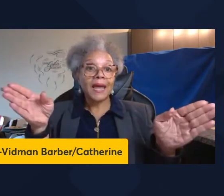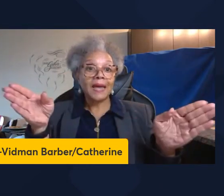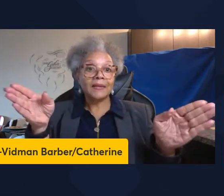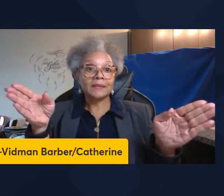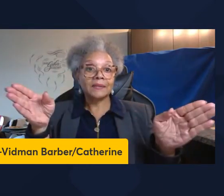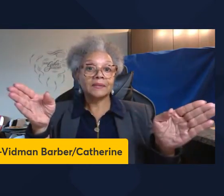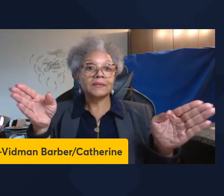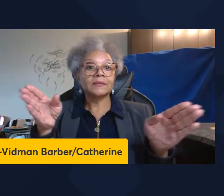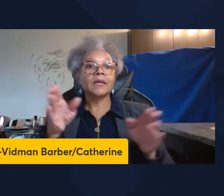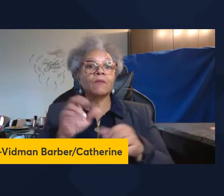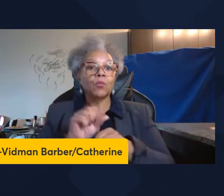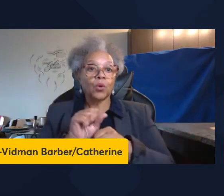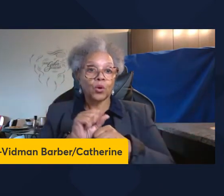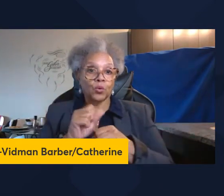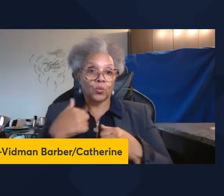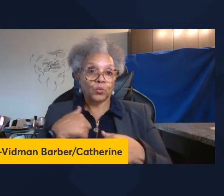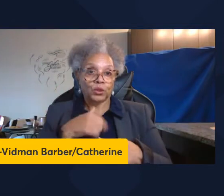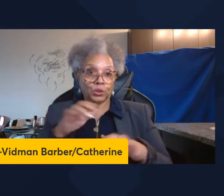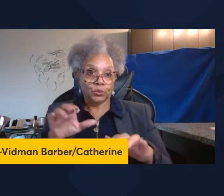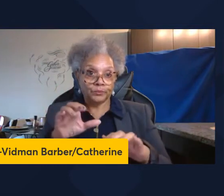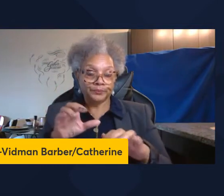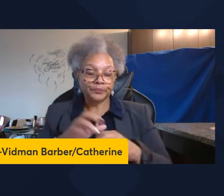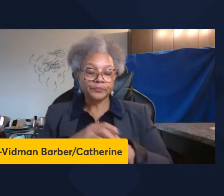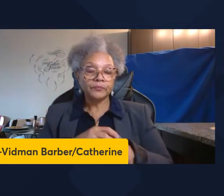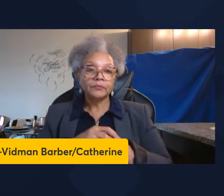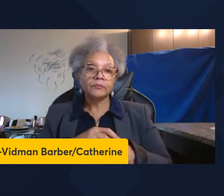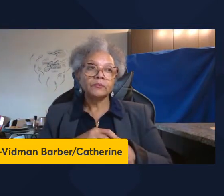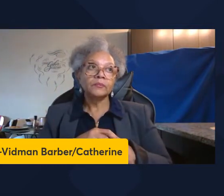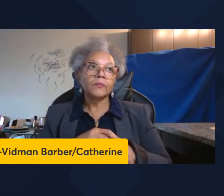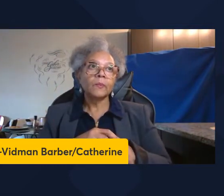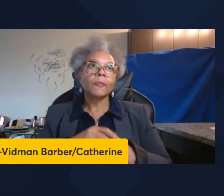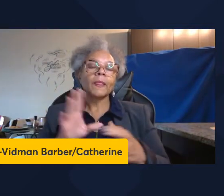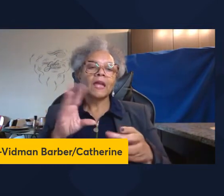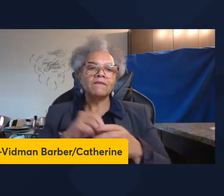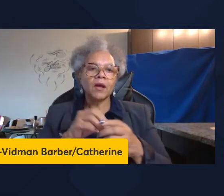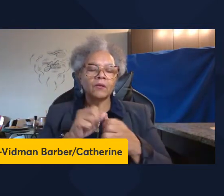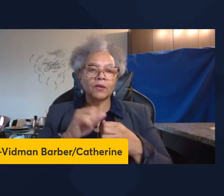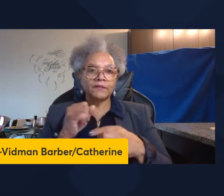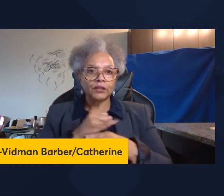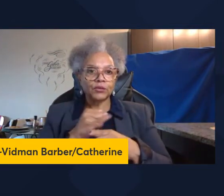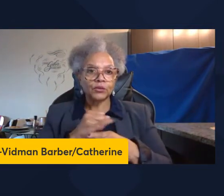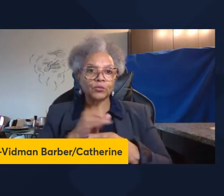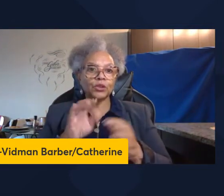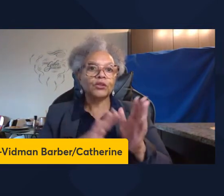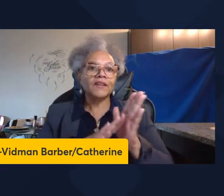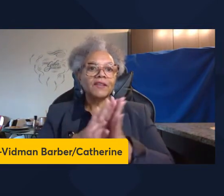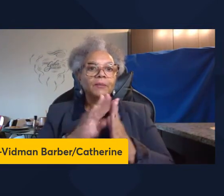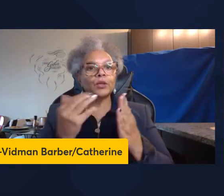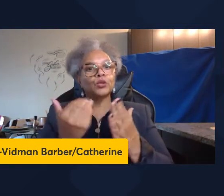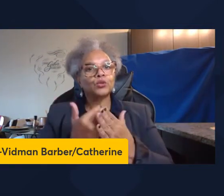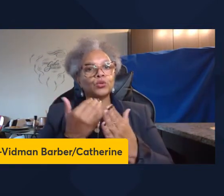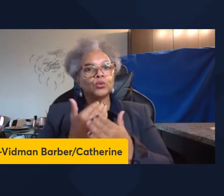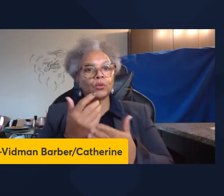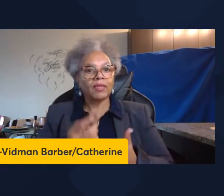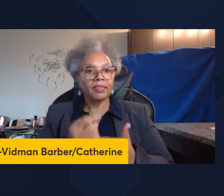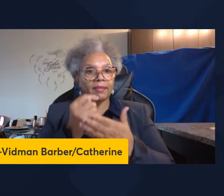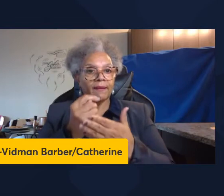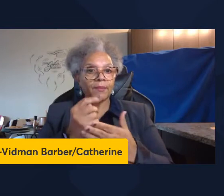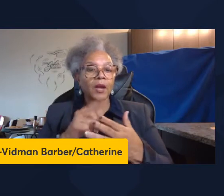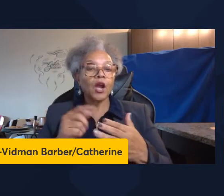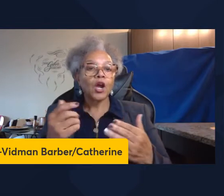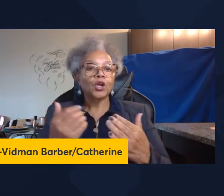do. And as it goes in industry, when you're developing a new therapy, when you're developing a